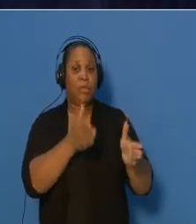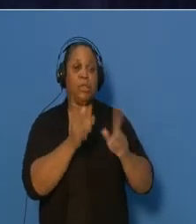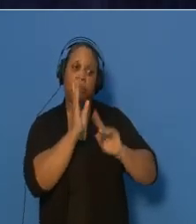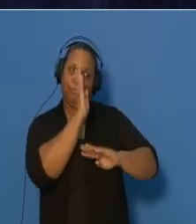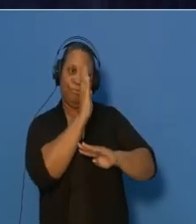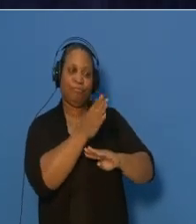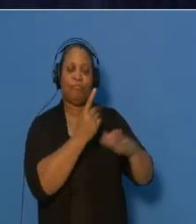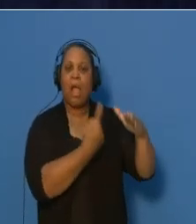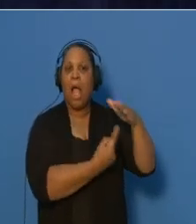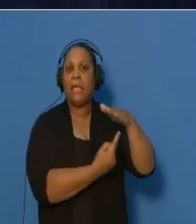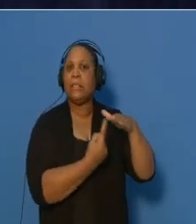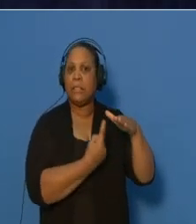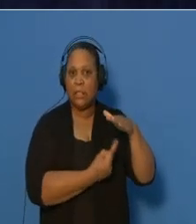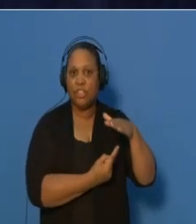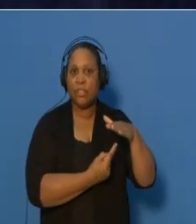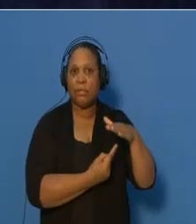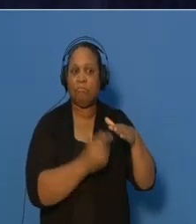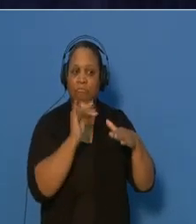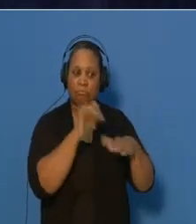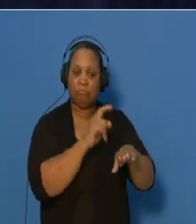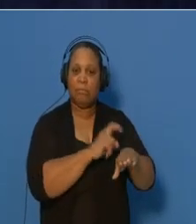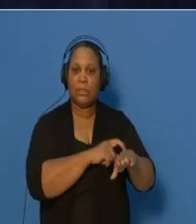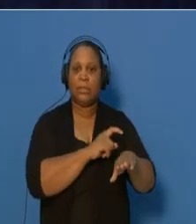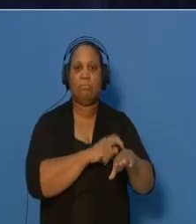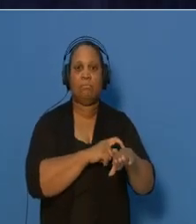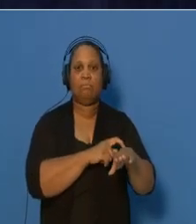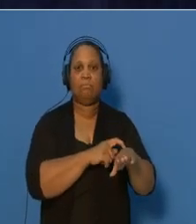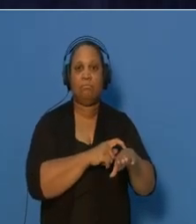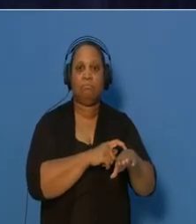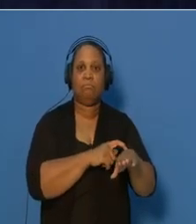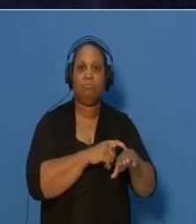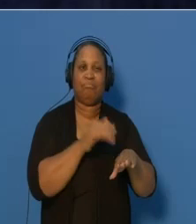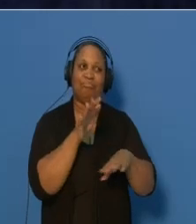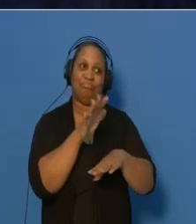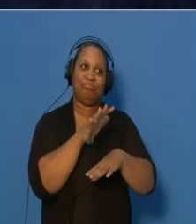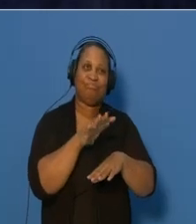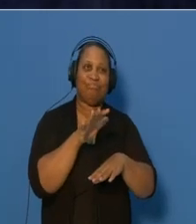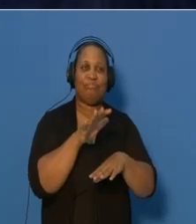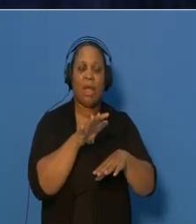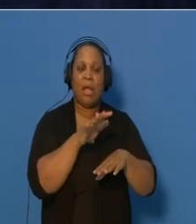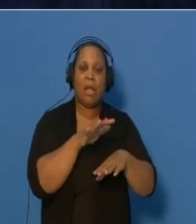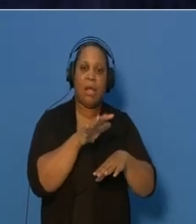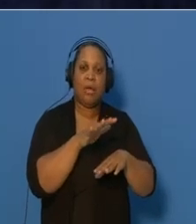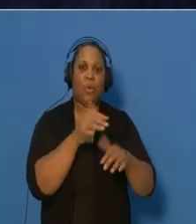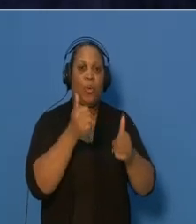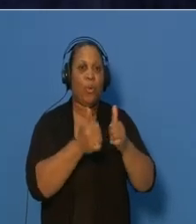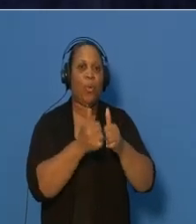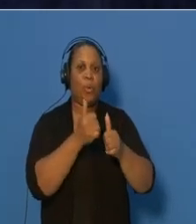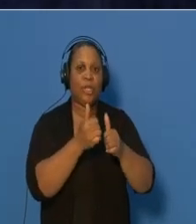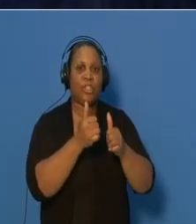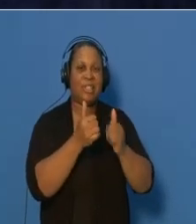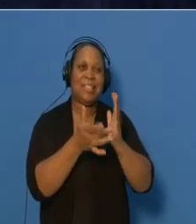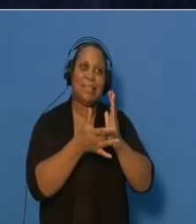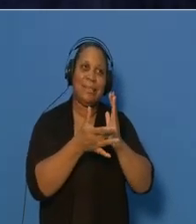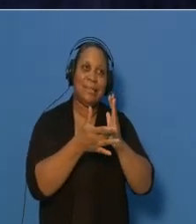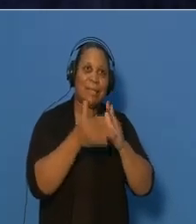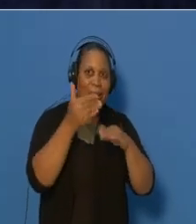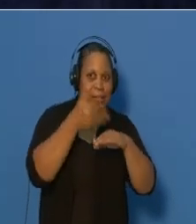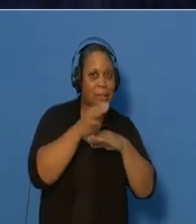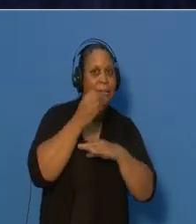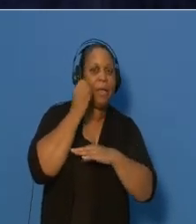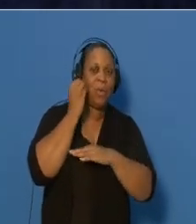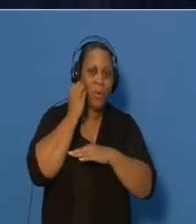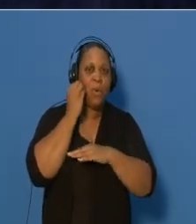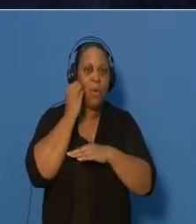isolation, and the isolation period can be either, the period in which they are then technically released, as you spoke